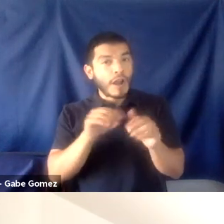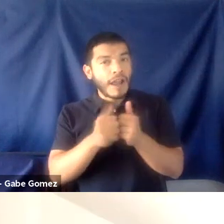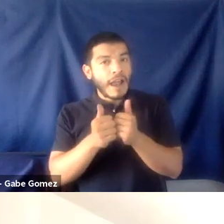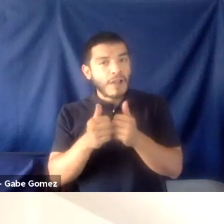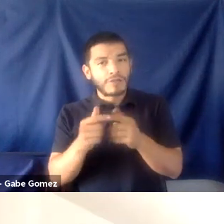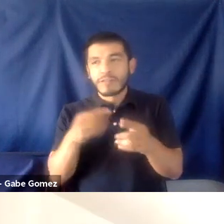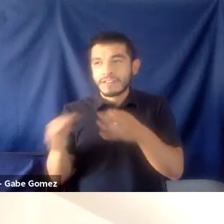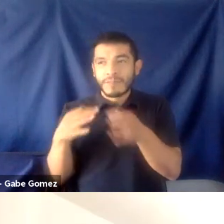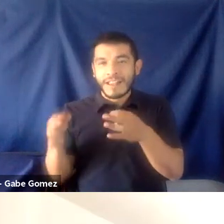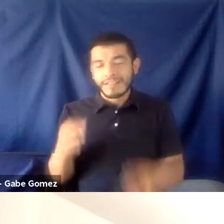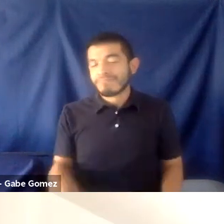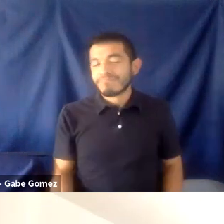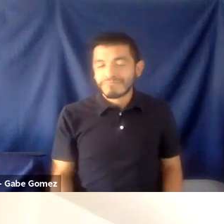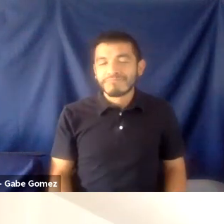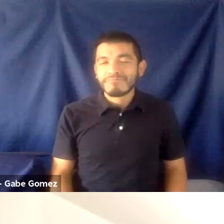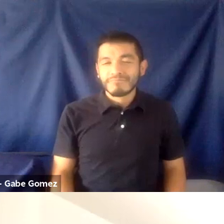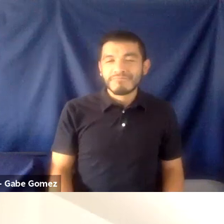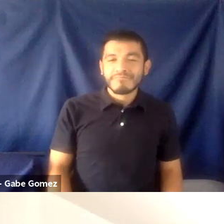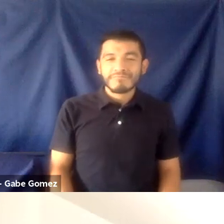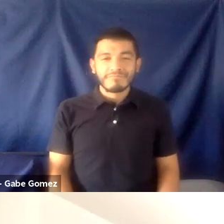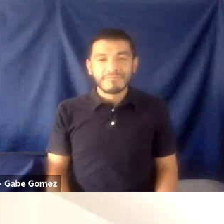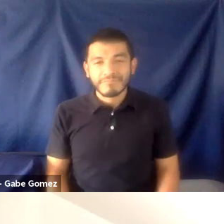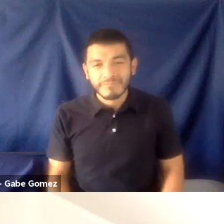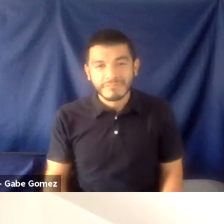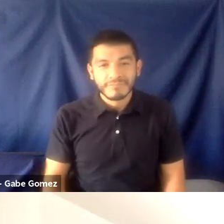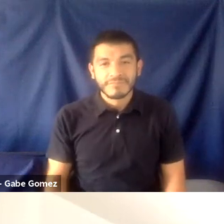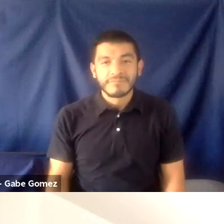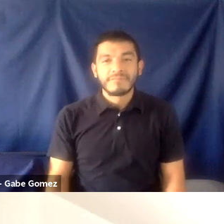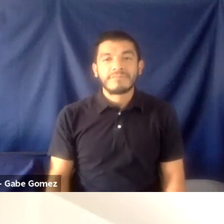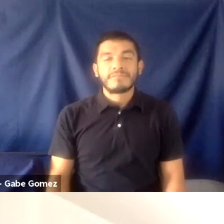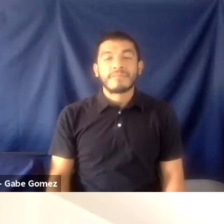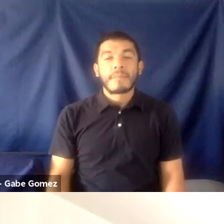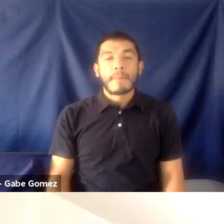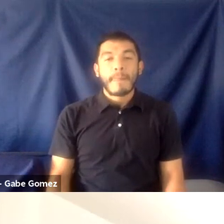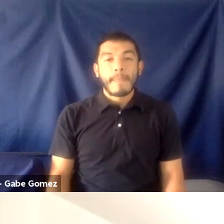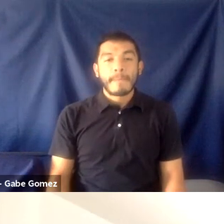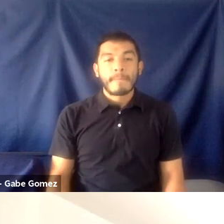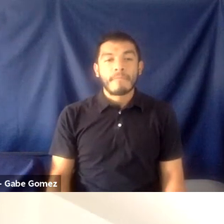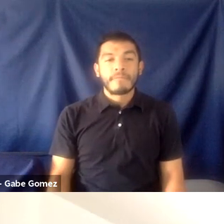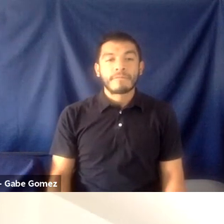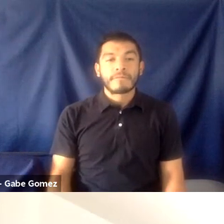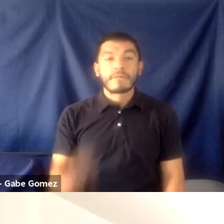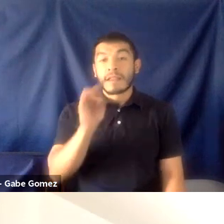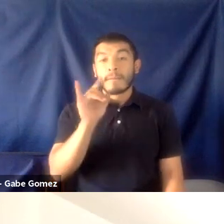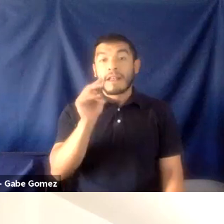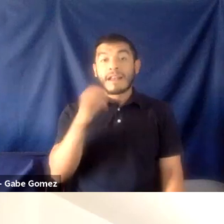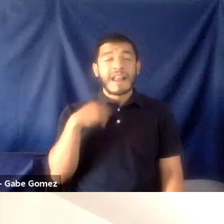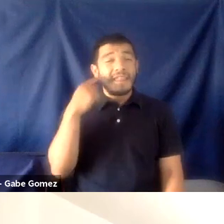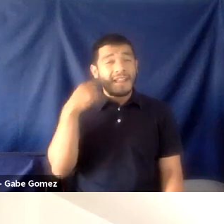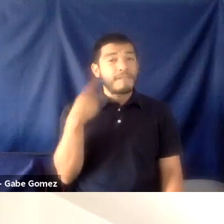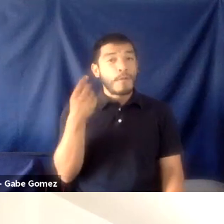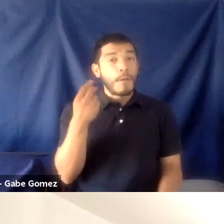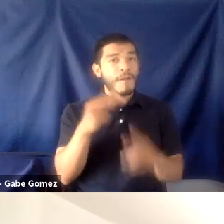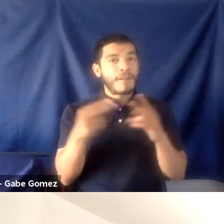how, she got here. So Jenny, I think there's one more really good question.